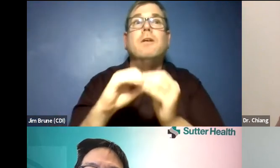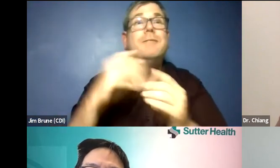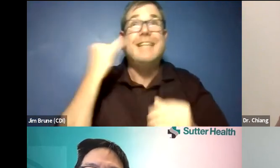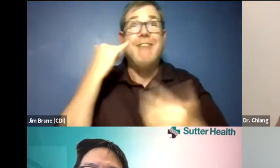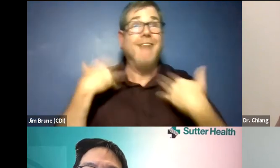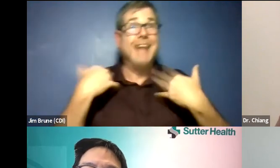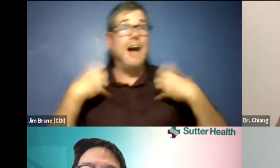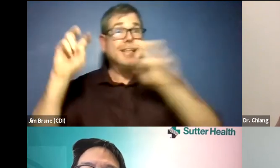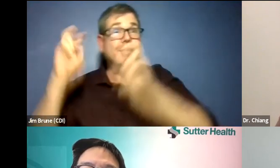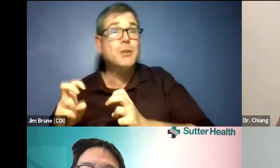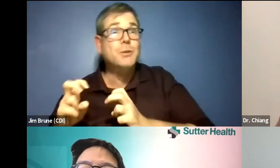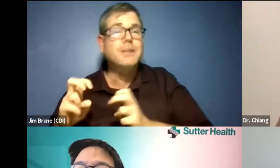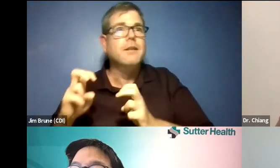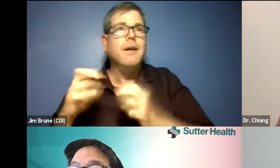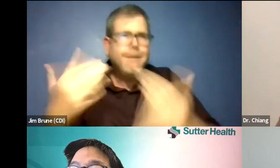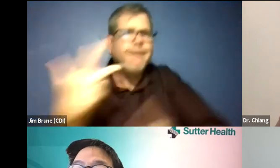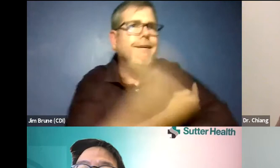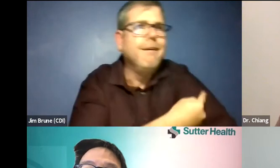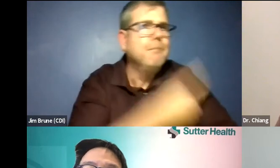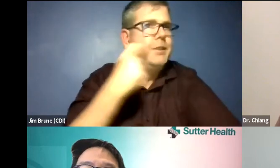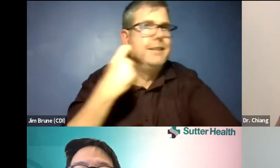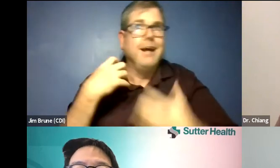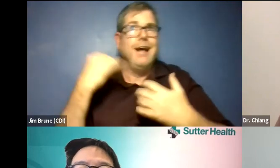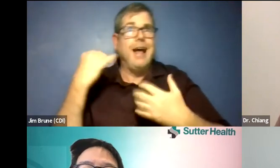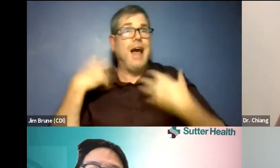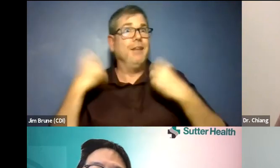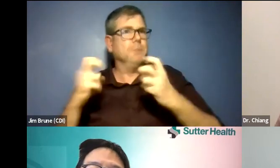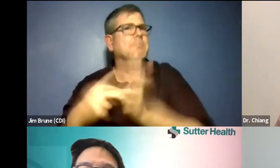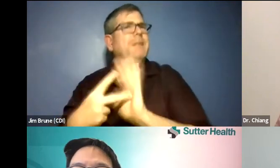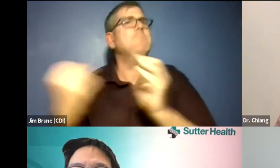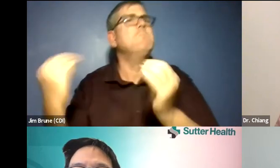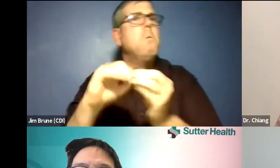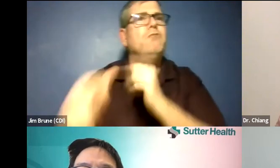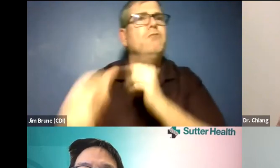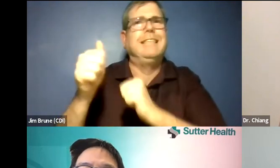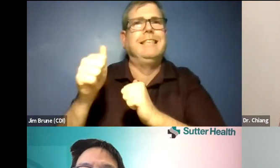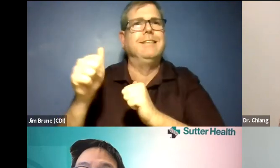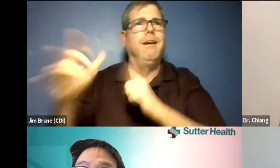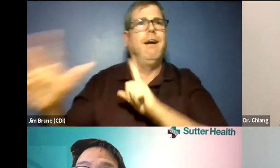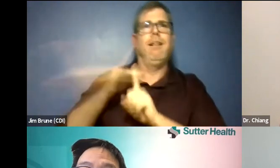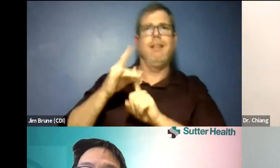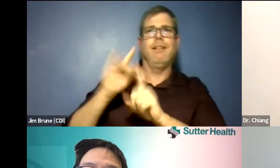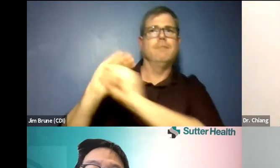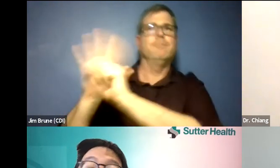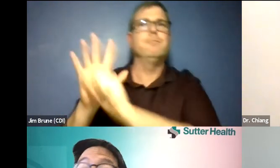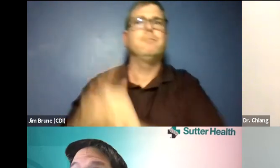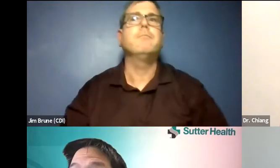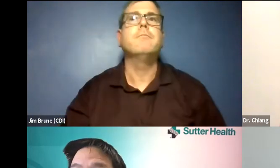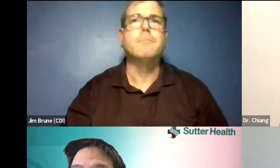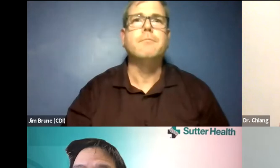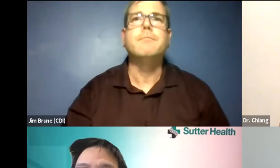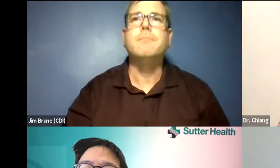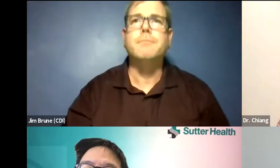my cancer or my medications will affect my body's ability to get the response and not